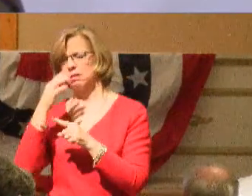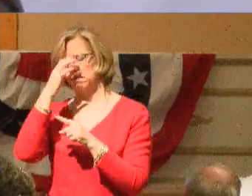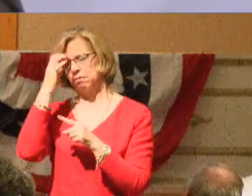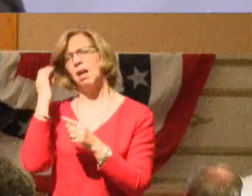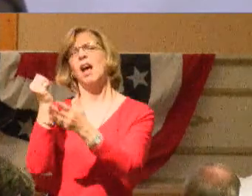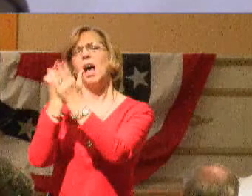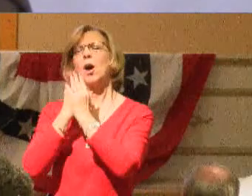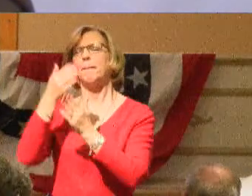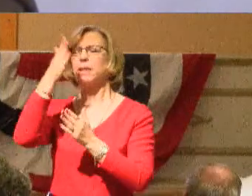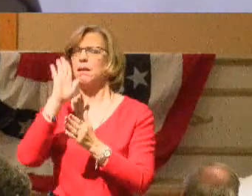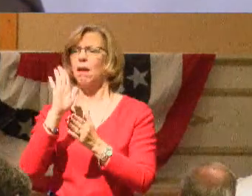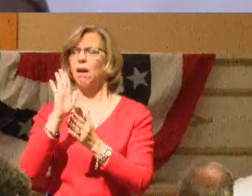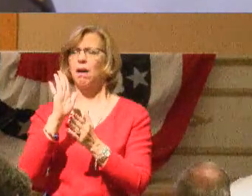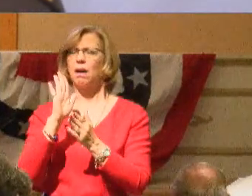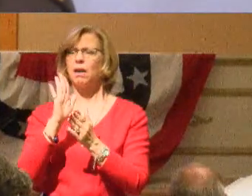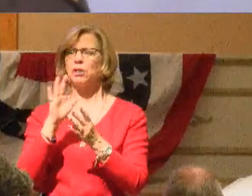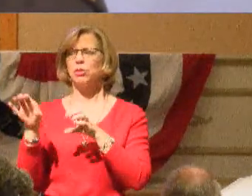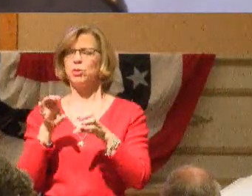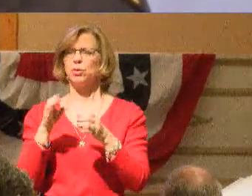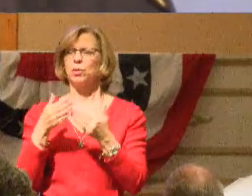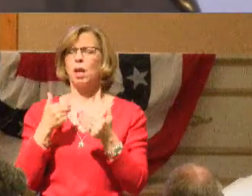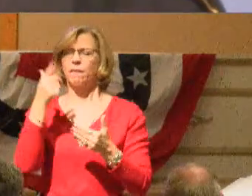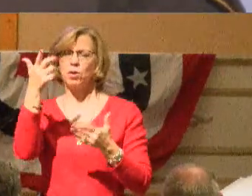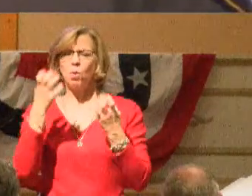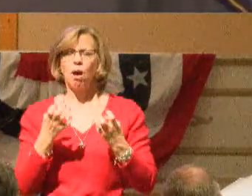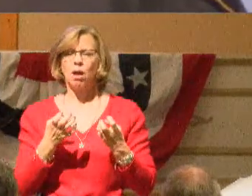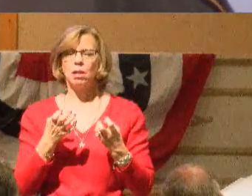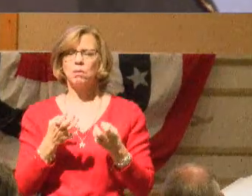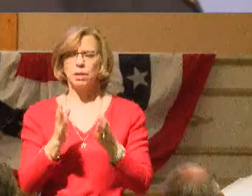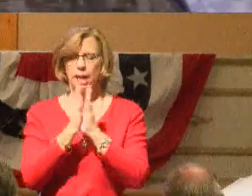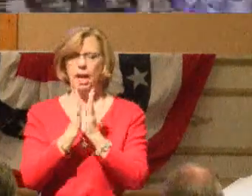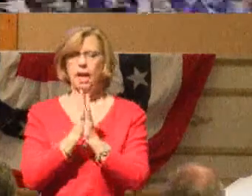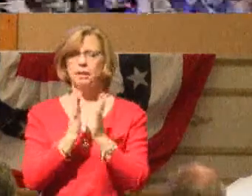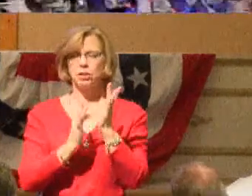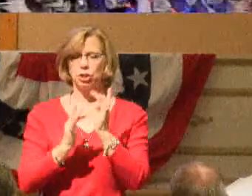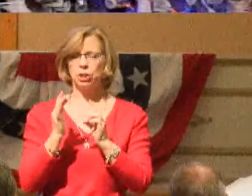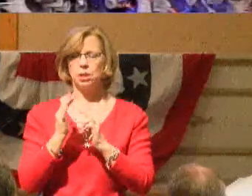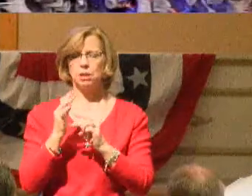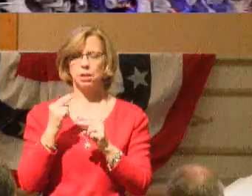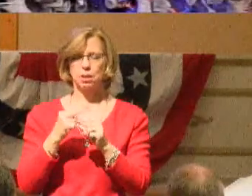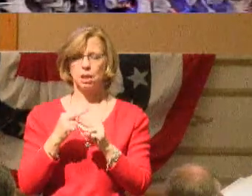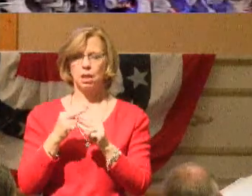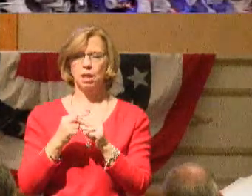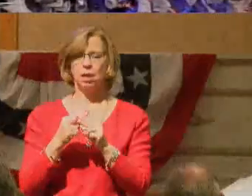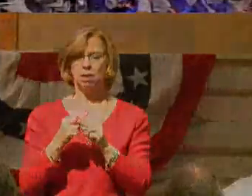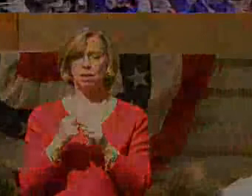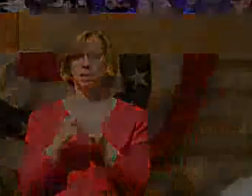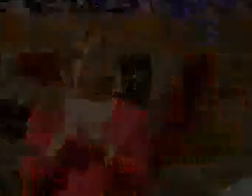Help me, God, to be what you want me to be. We ask these things in Jesus' name we pray.